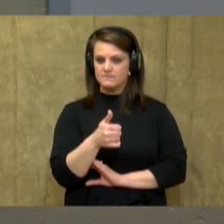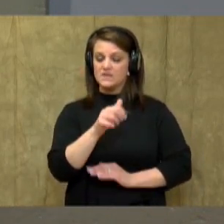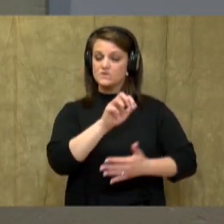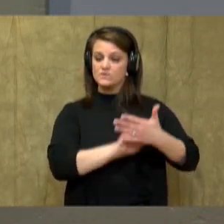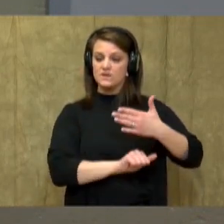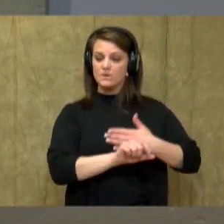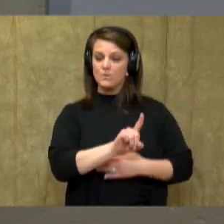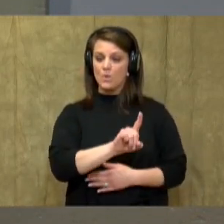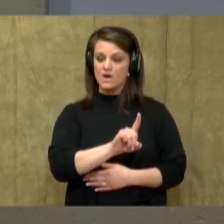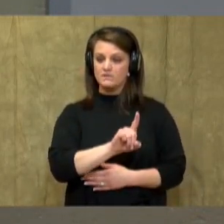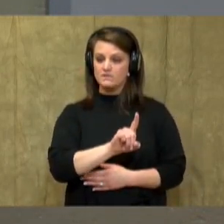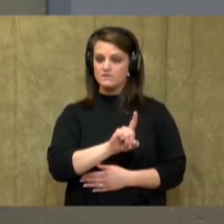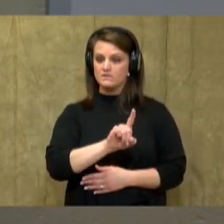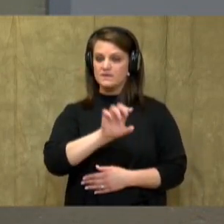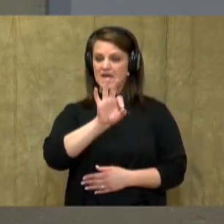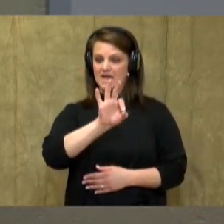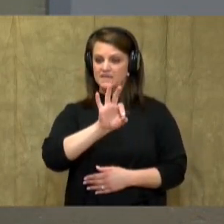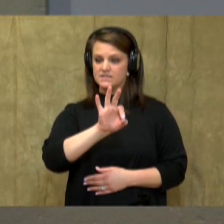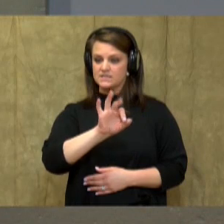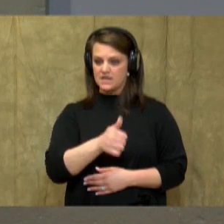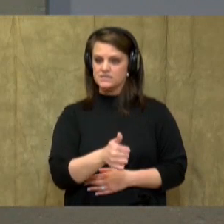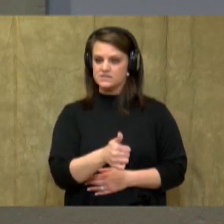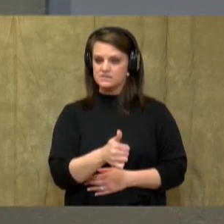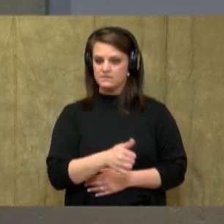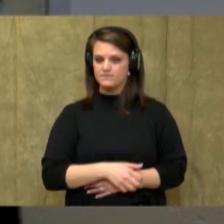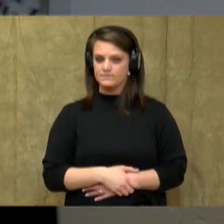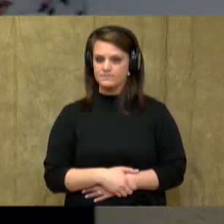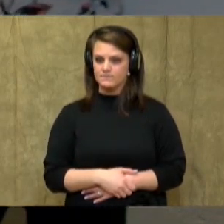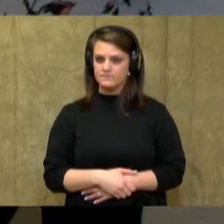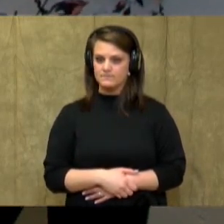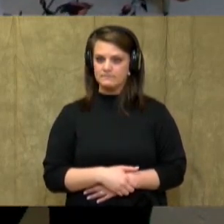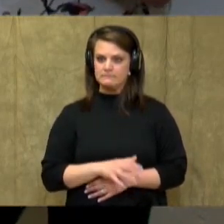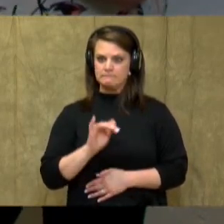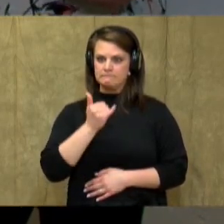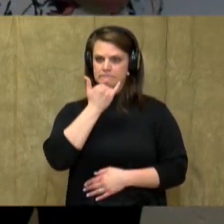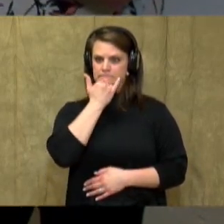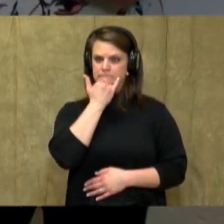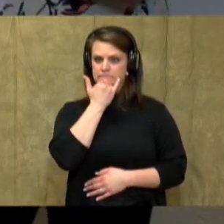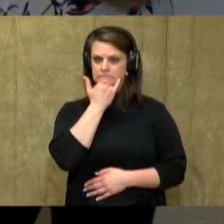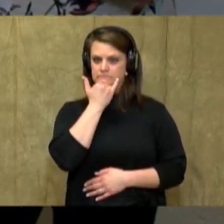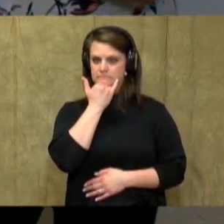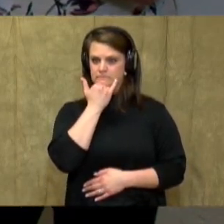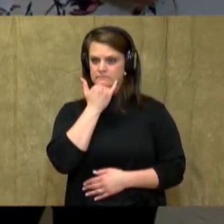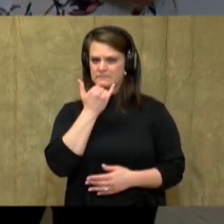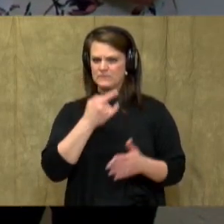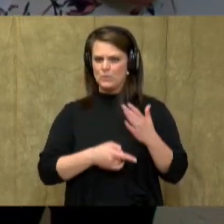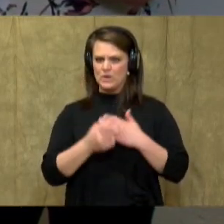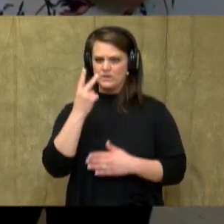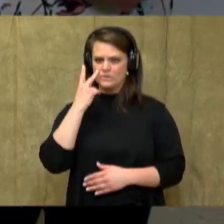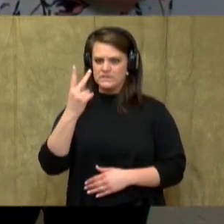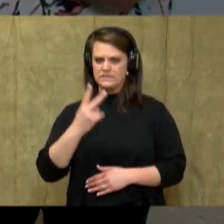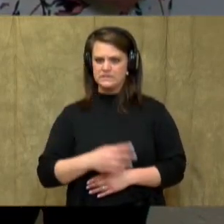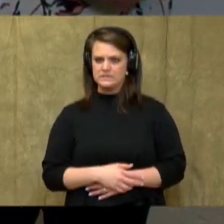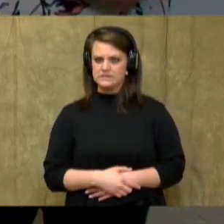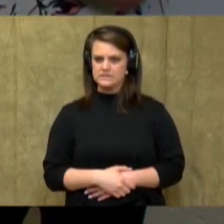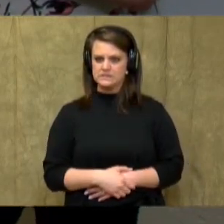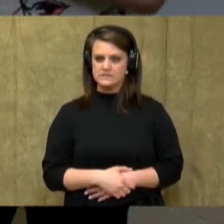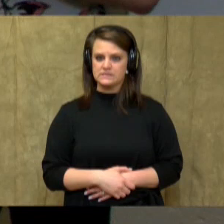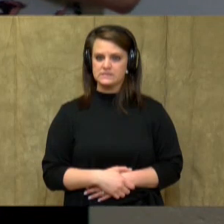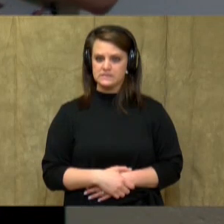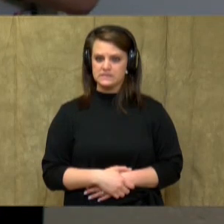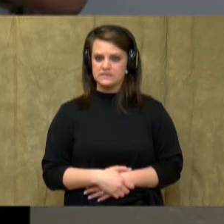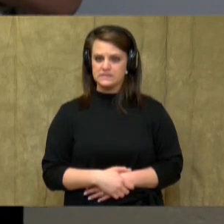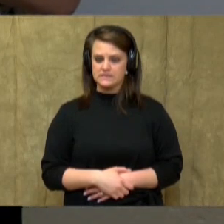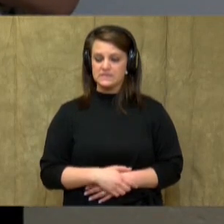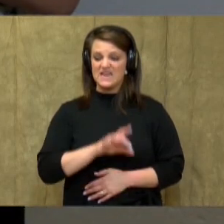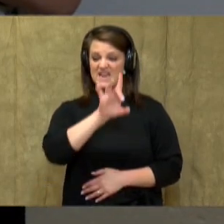away 1 and 9/10. Uh-oh. What do you see? I